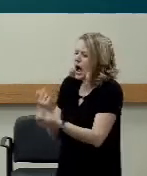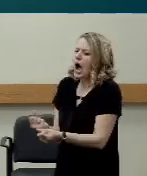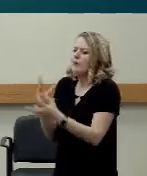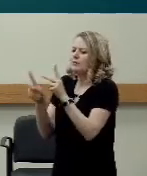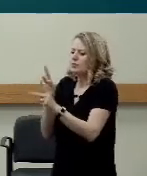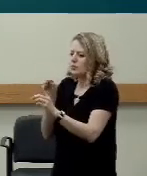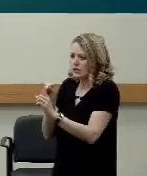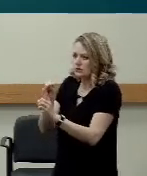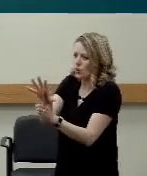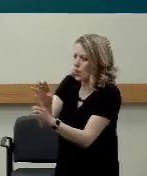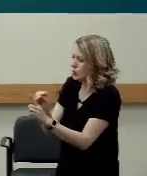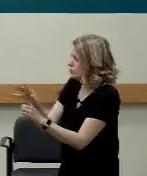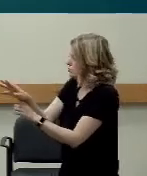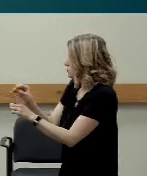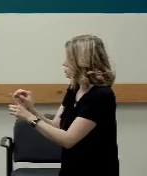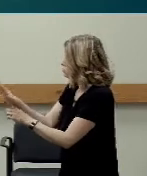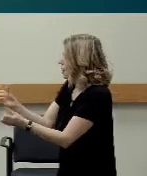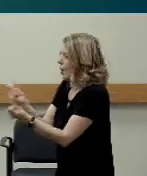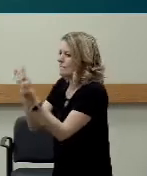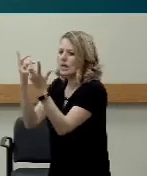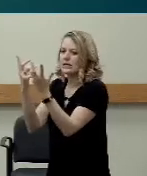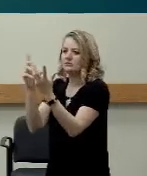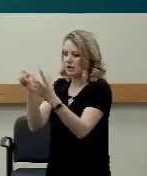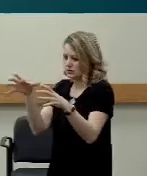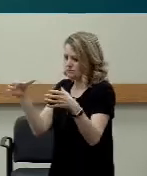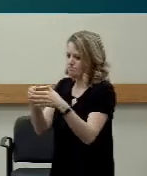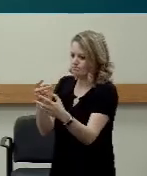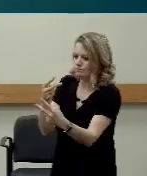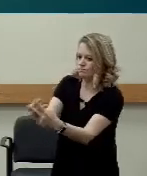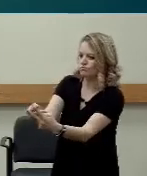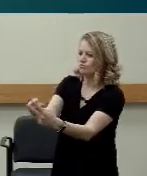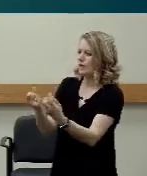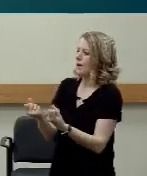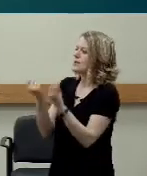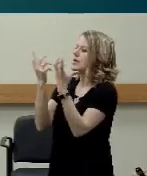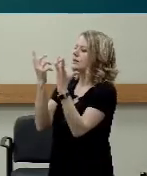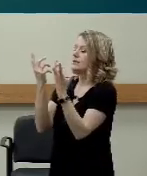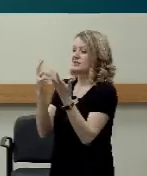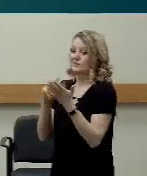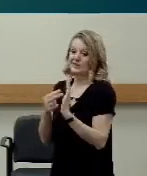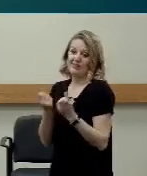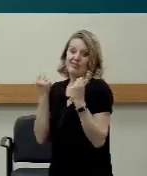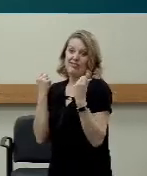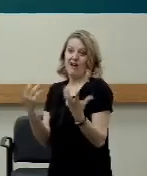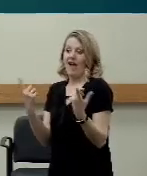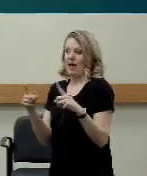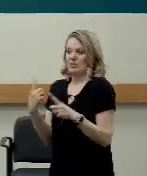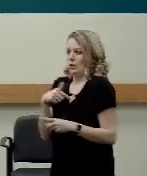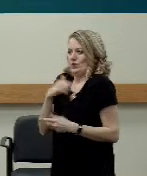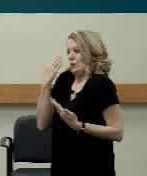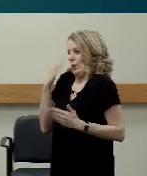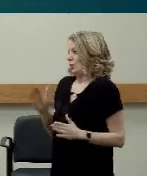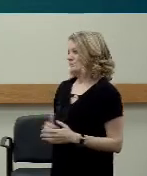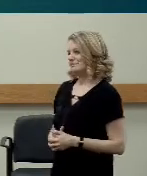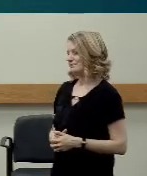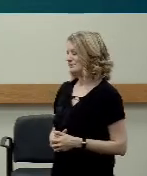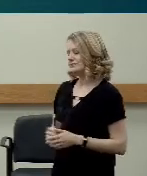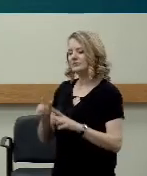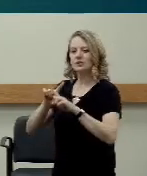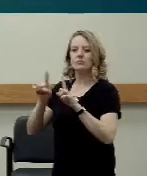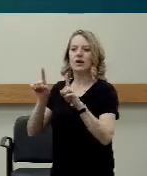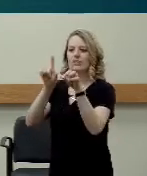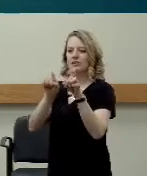been affected, how many people should be quarantined. So there's a lot going on behind the scenes that we don't see, but the